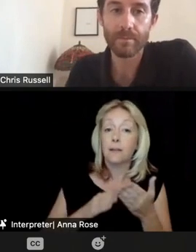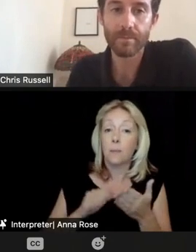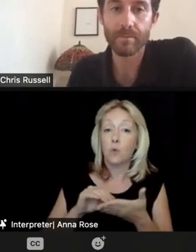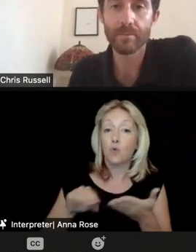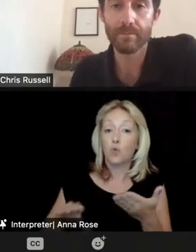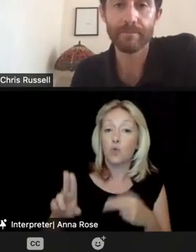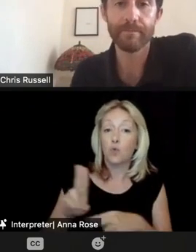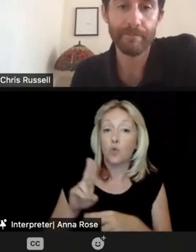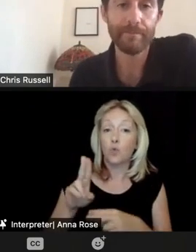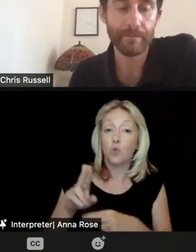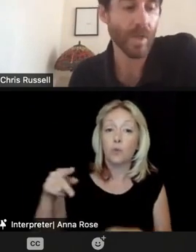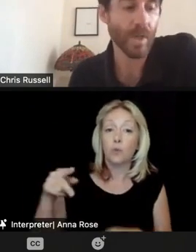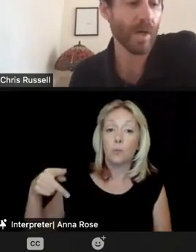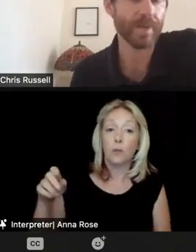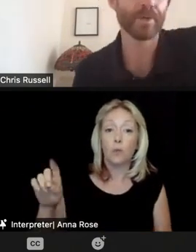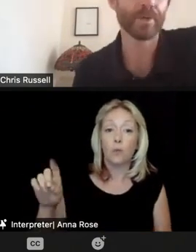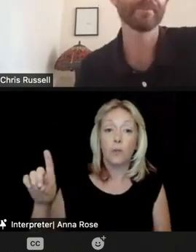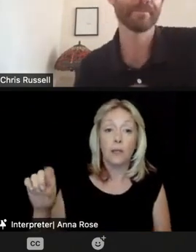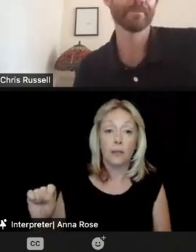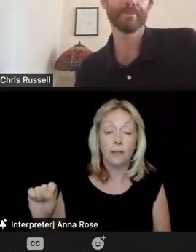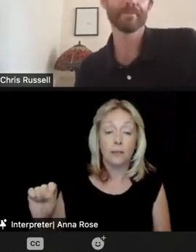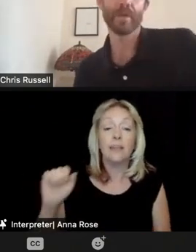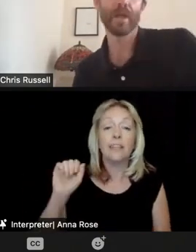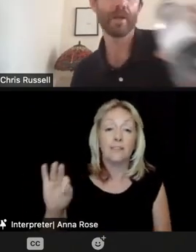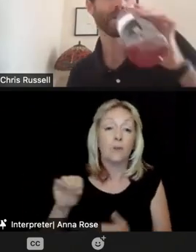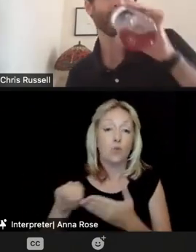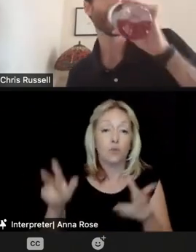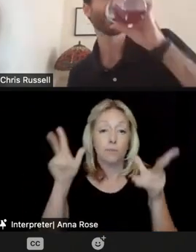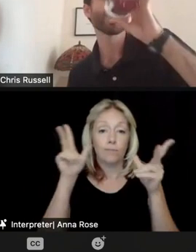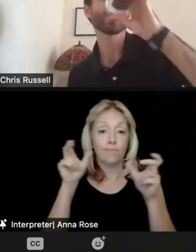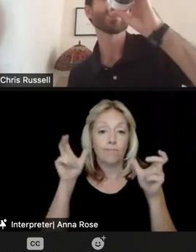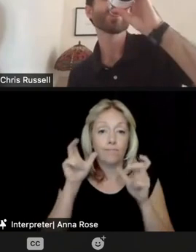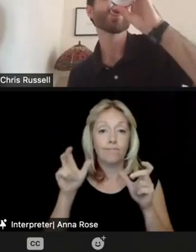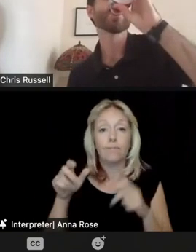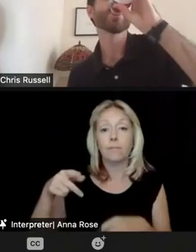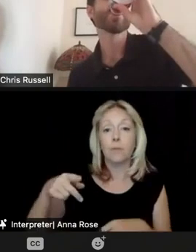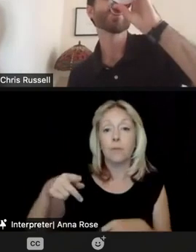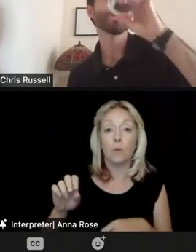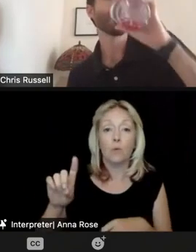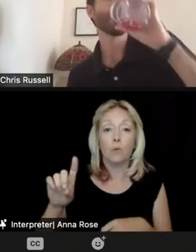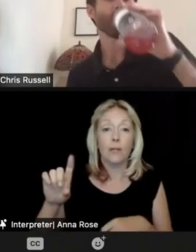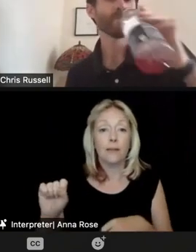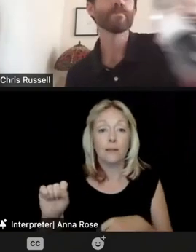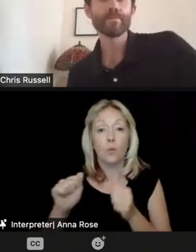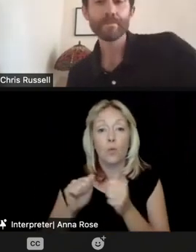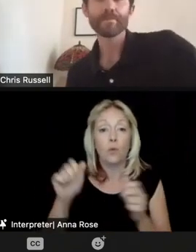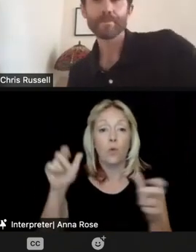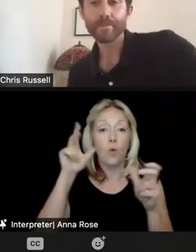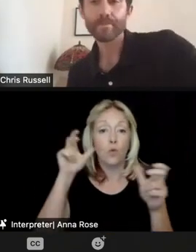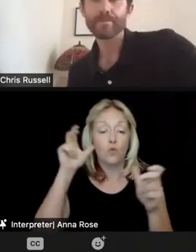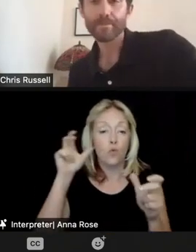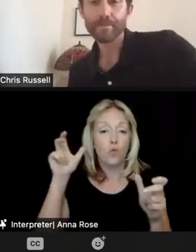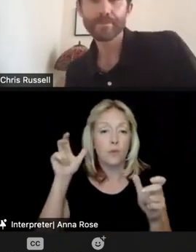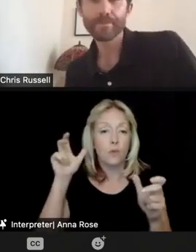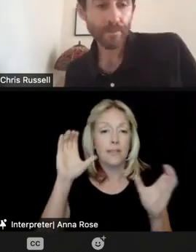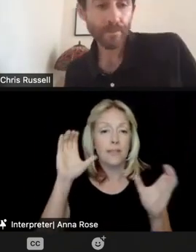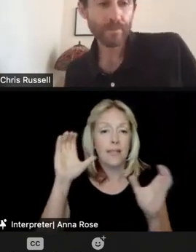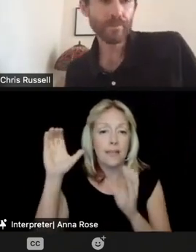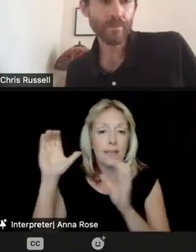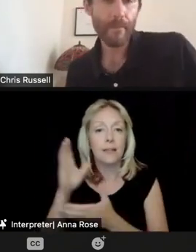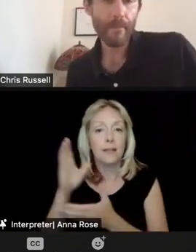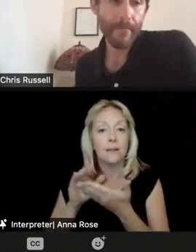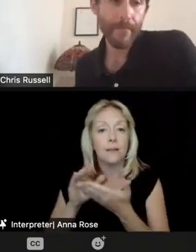pod system with an if they're a child that has auditory access, yeah, can use a pod system with auditory scanning. And sometimes